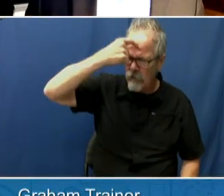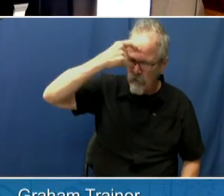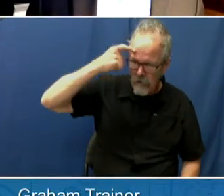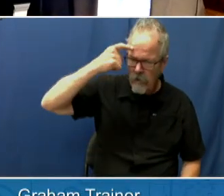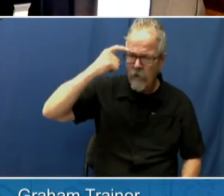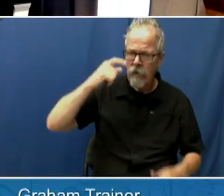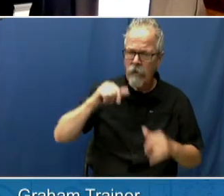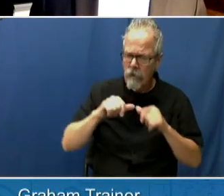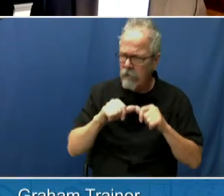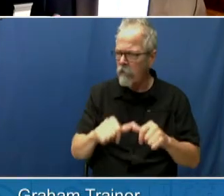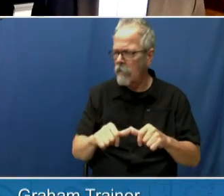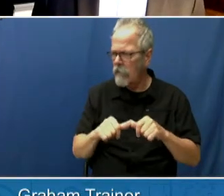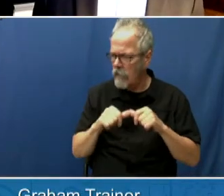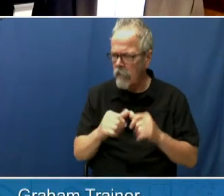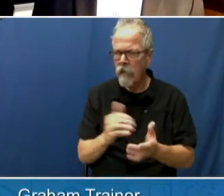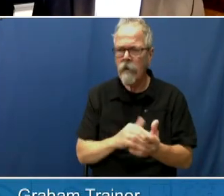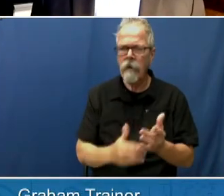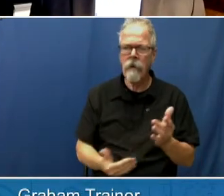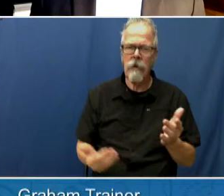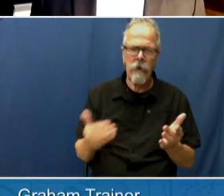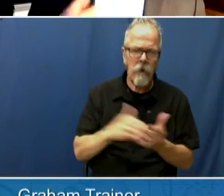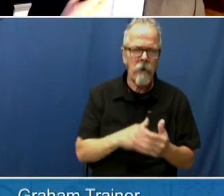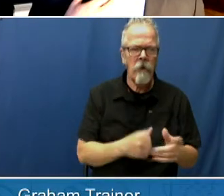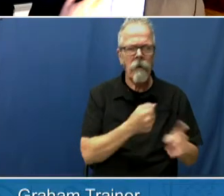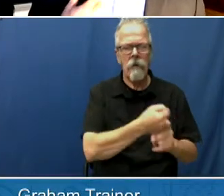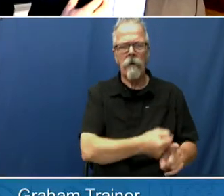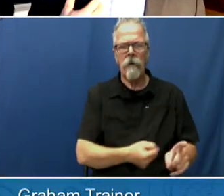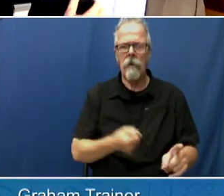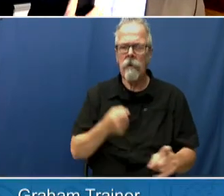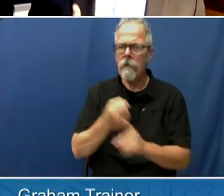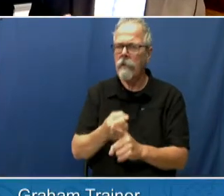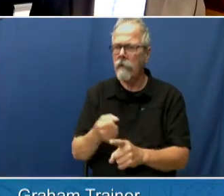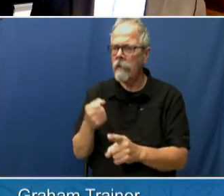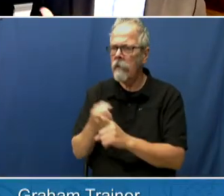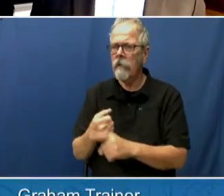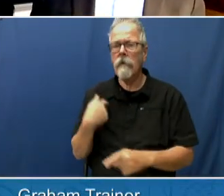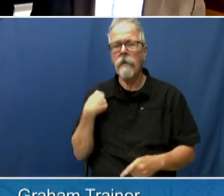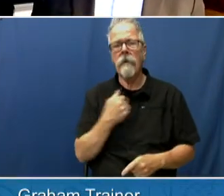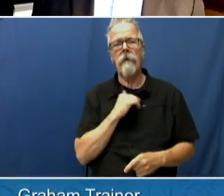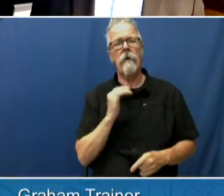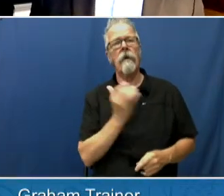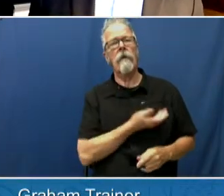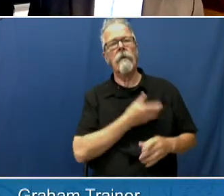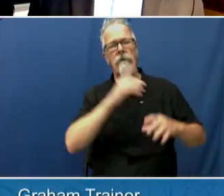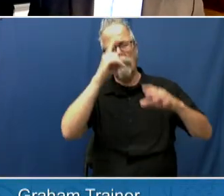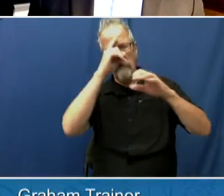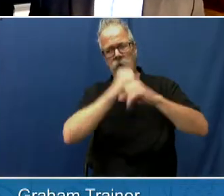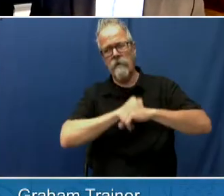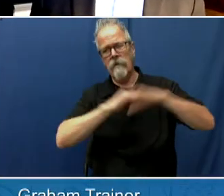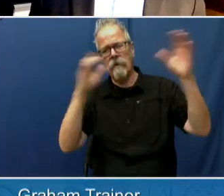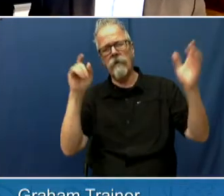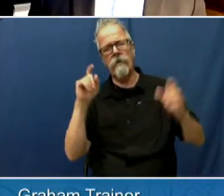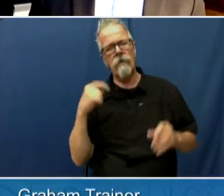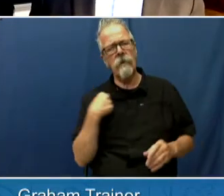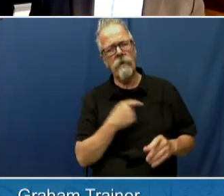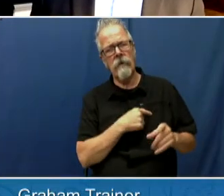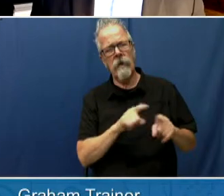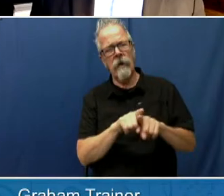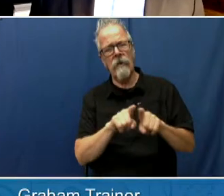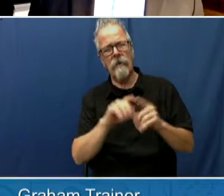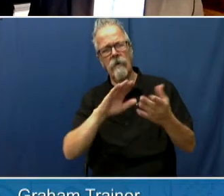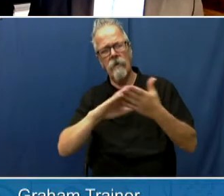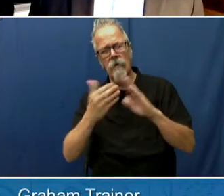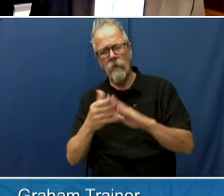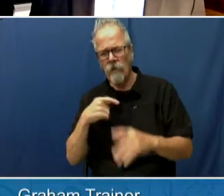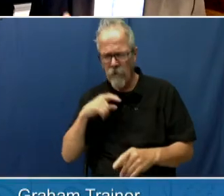kind of city and state that we can be, what we should be, and more bluntly, what we must be. Working people make this city